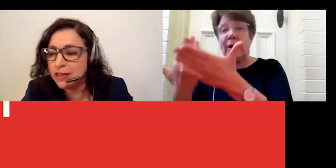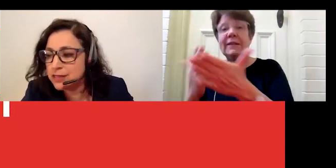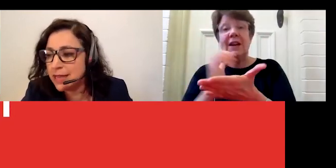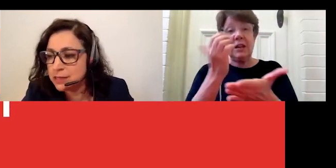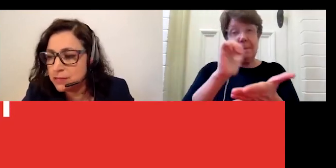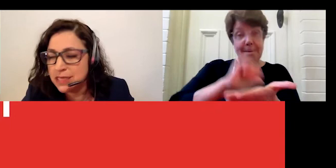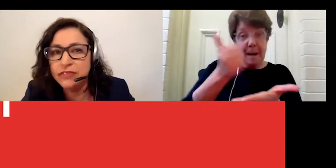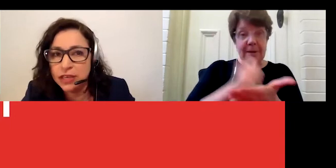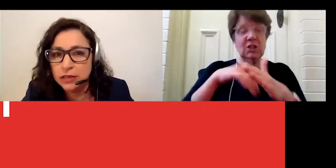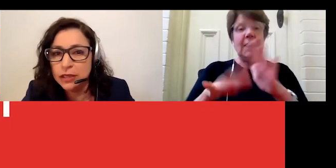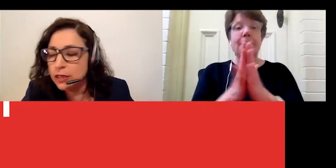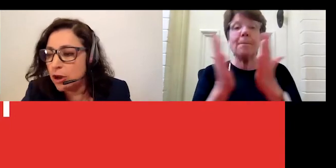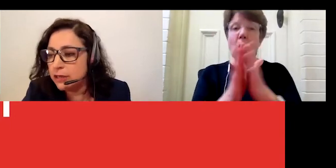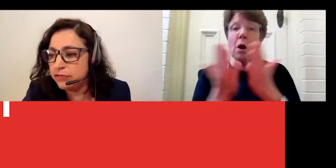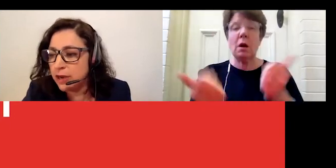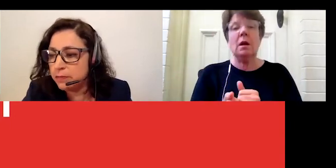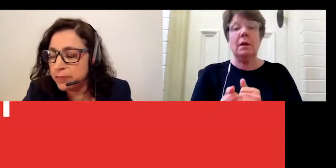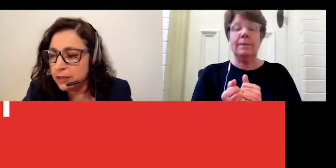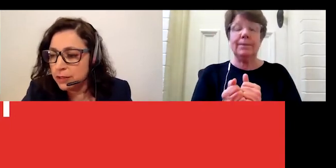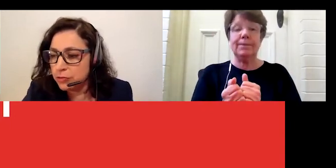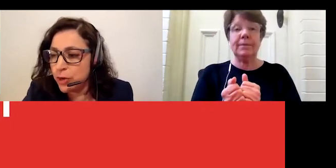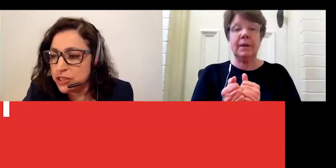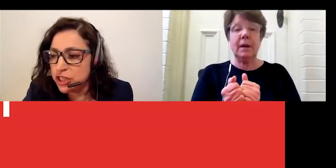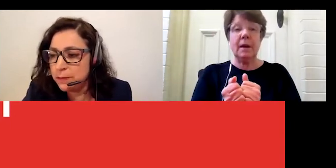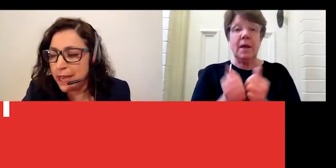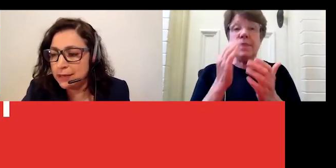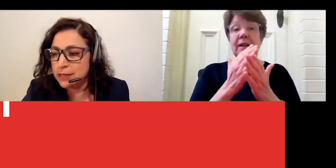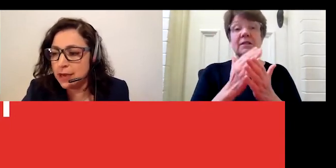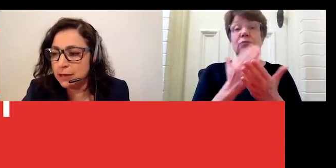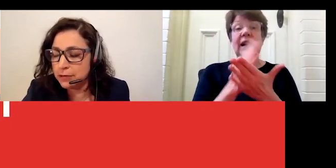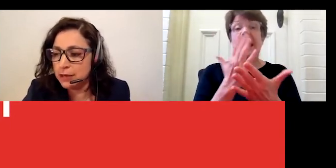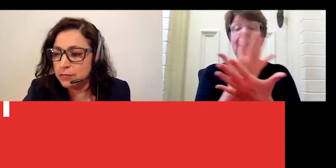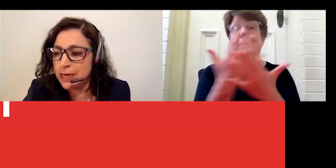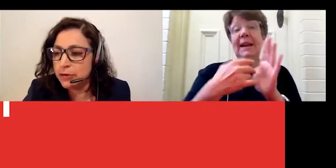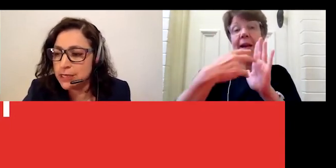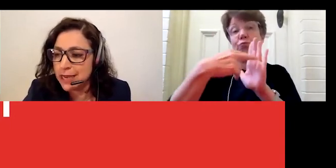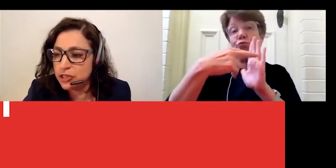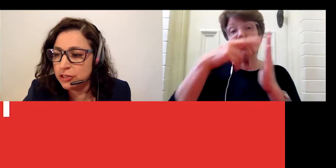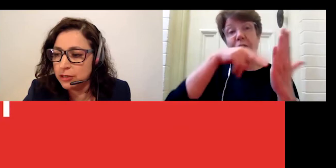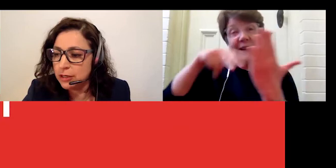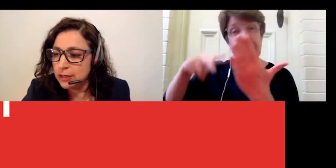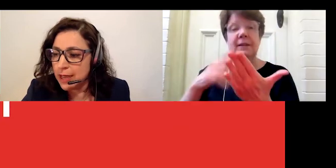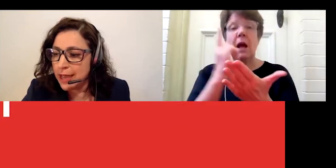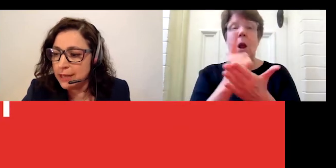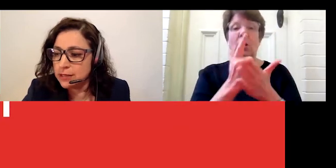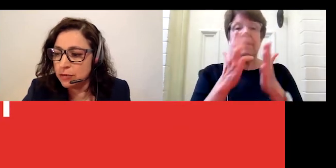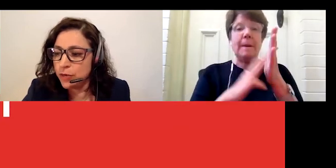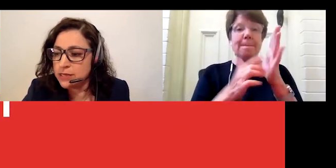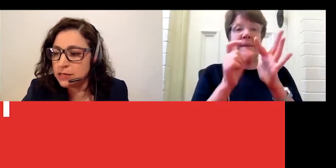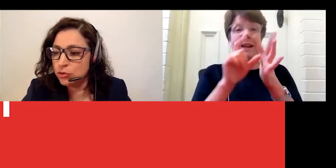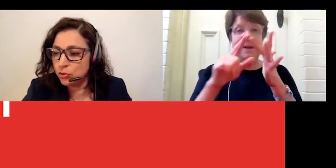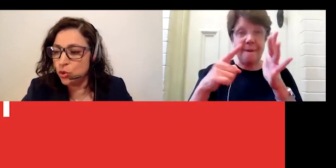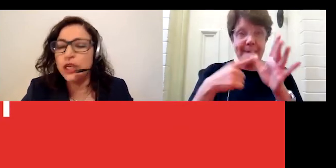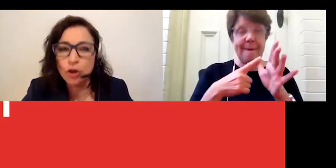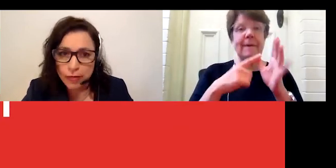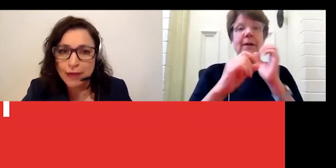anthology that has had some significant kind of readership and media attention. And we are